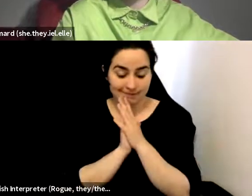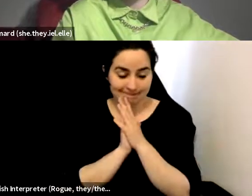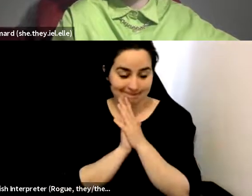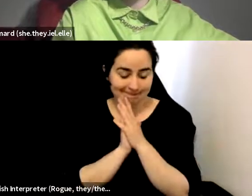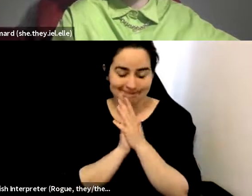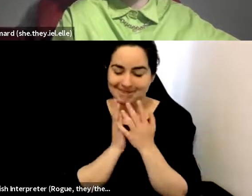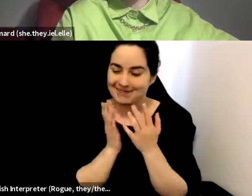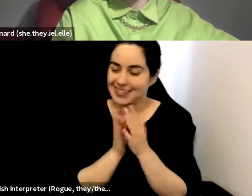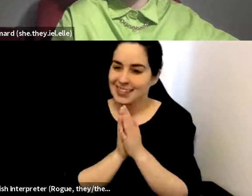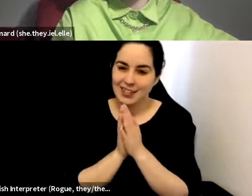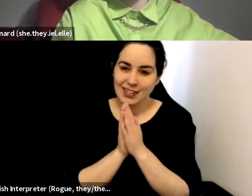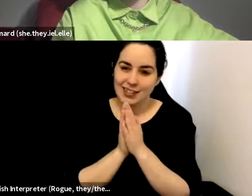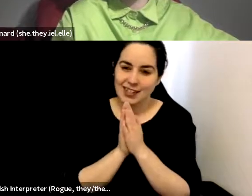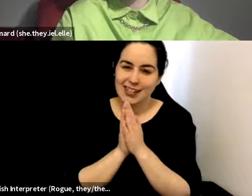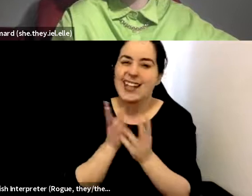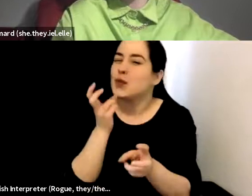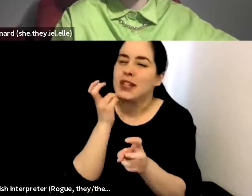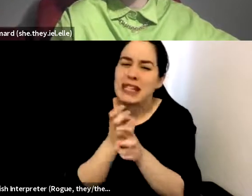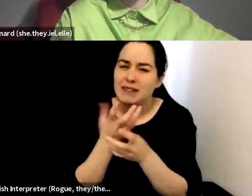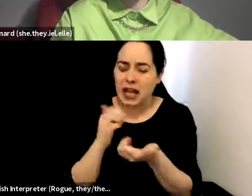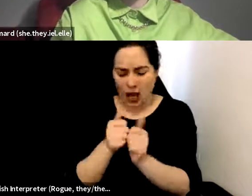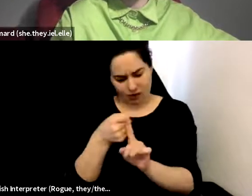it's hard to talk about it without it